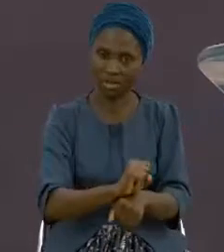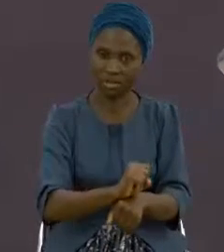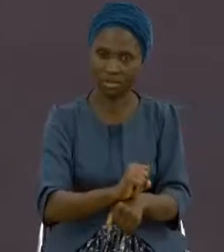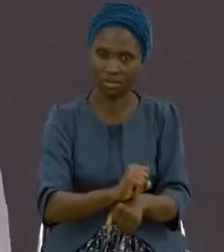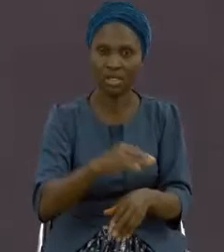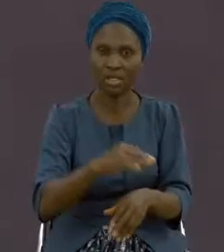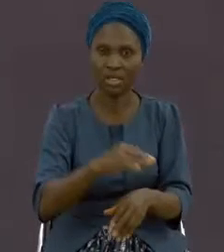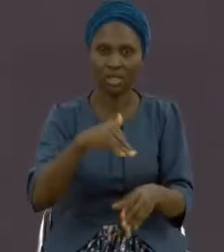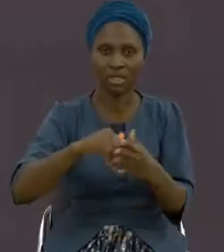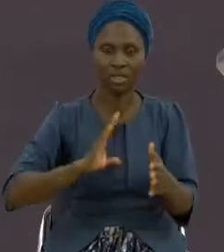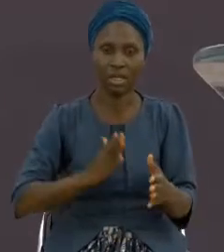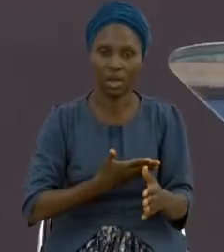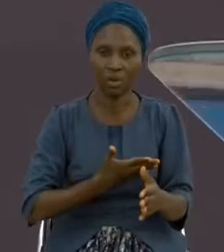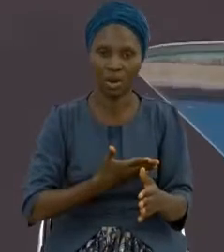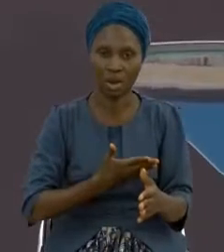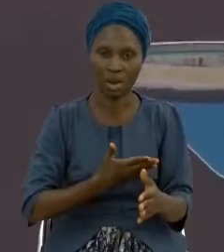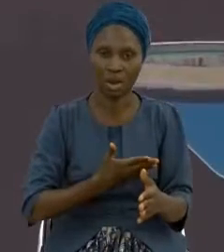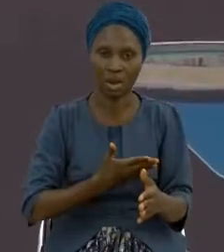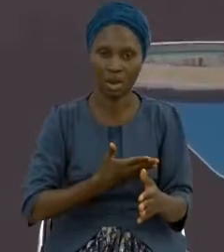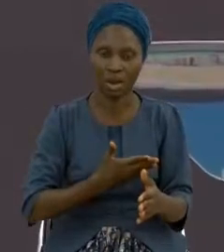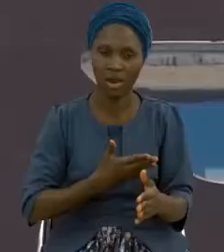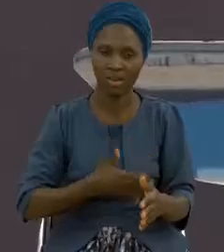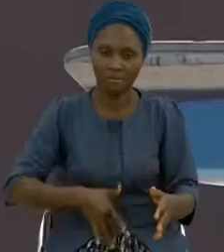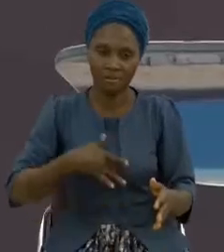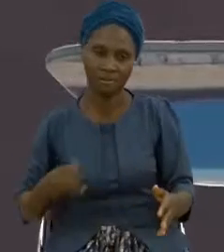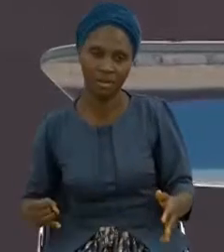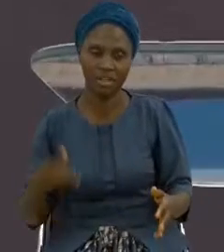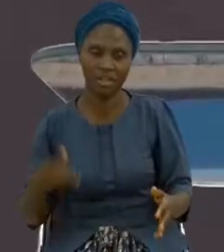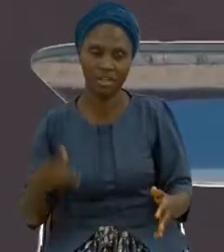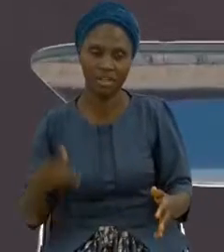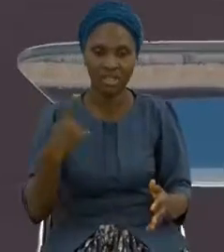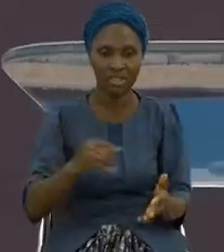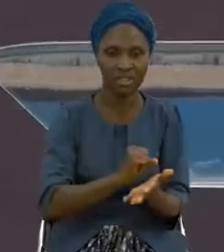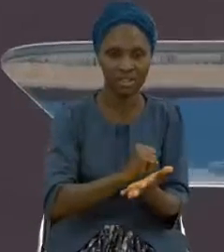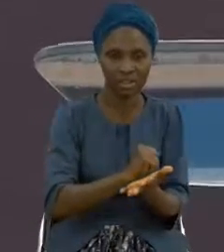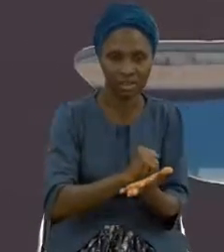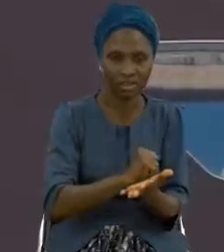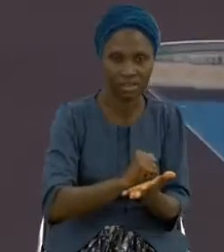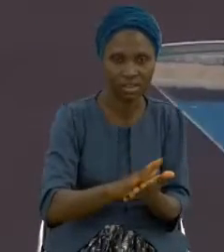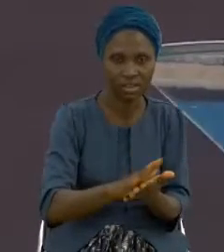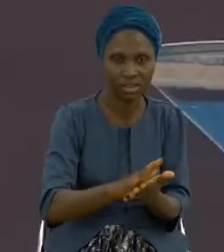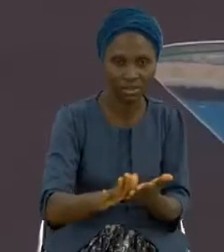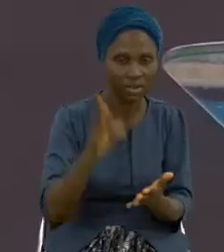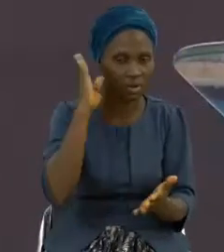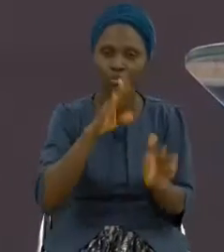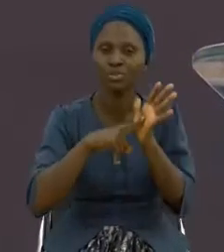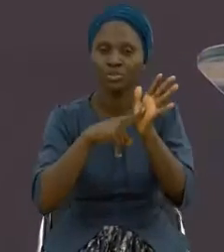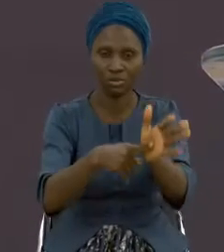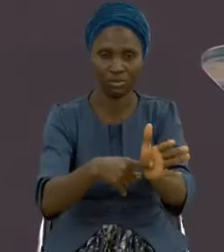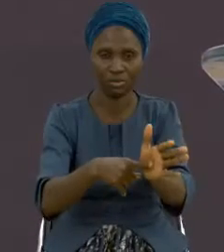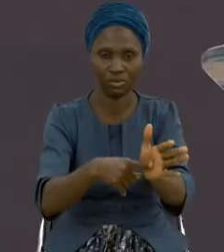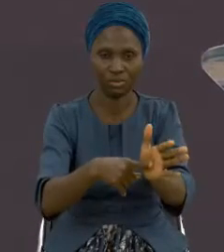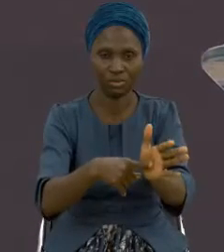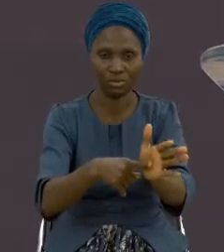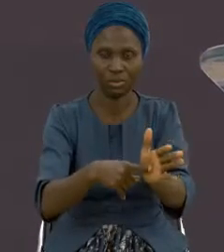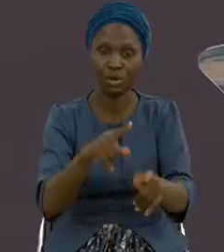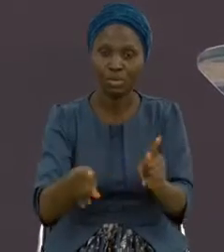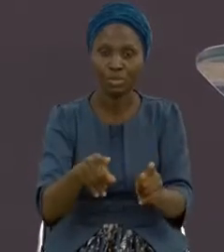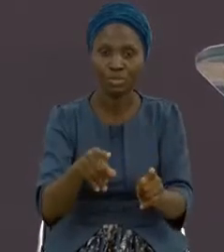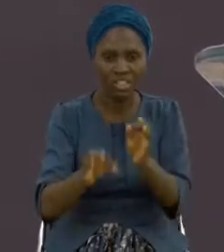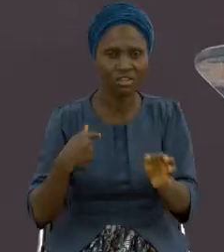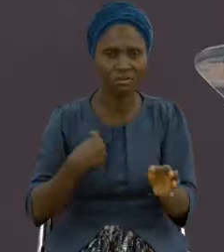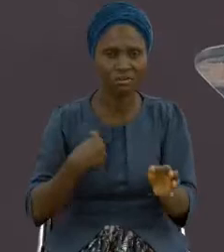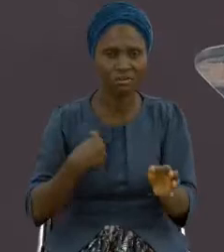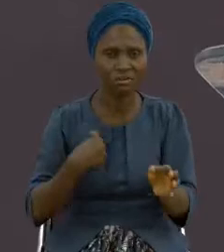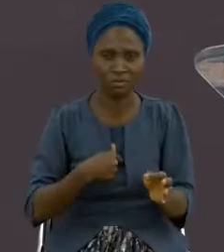sanctification will be reflected. But you know, if we claim, I am saved, I